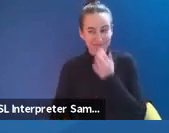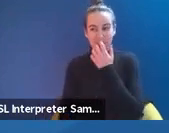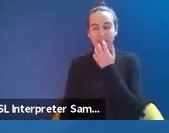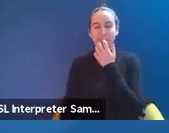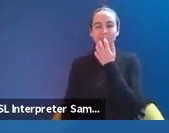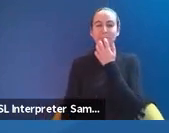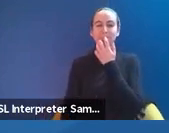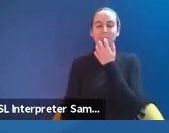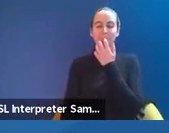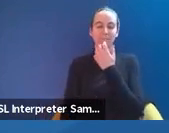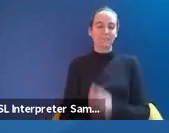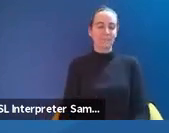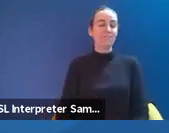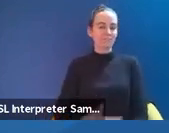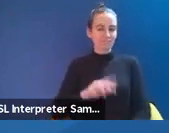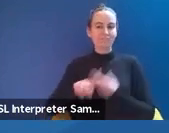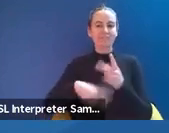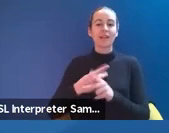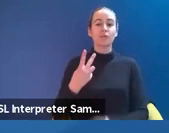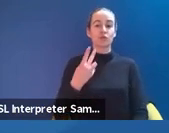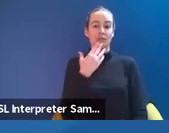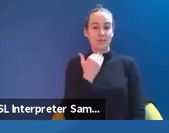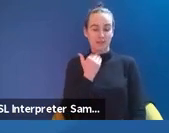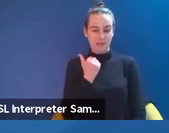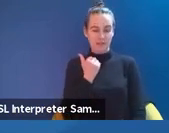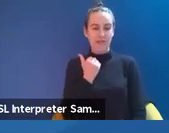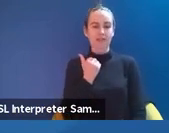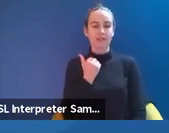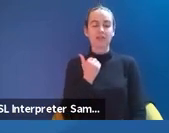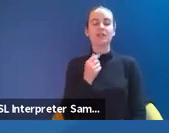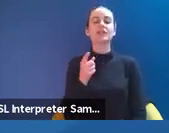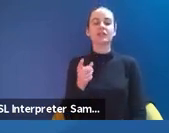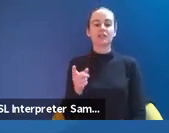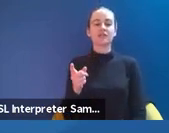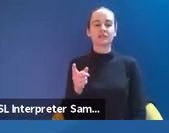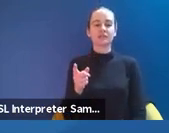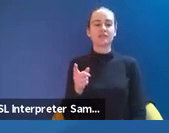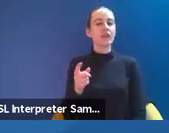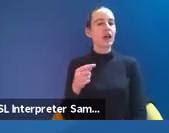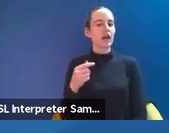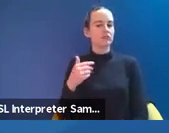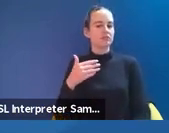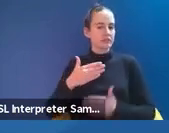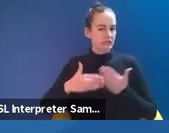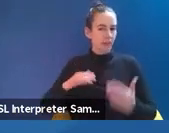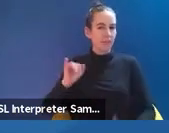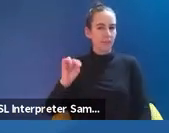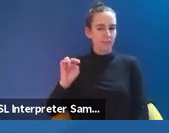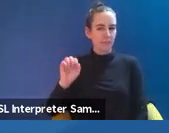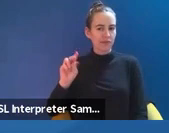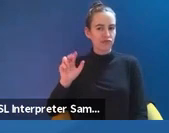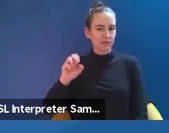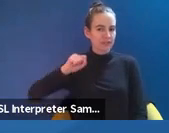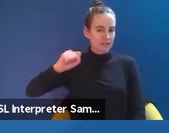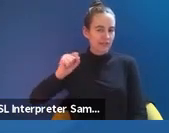yes, I mean, you know, type 2 diabetes, you know, at its base has some level of insulin resistance obviously involved.